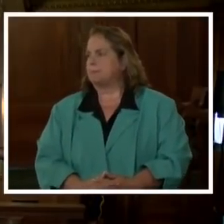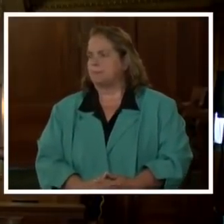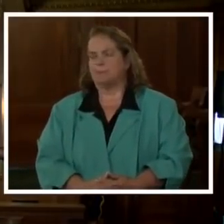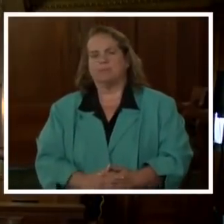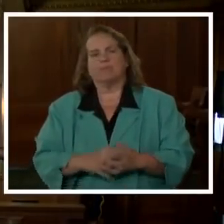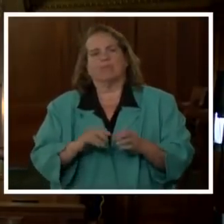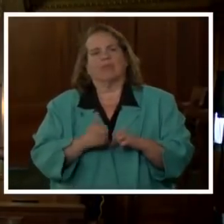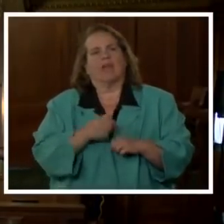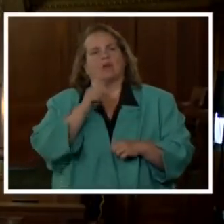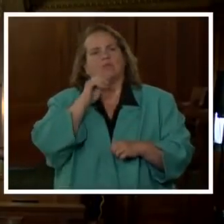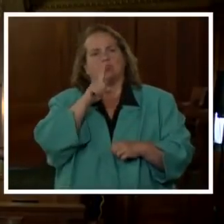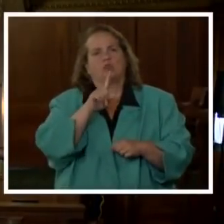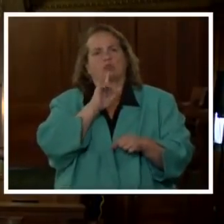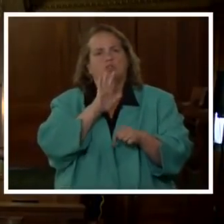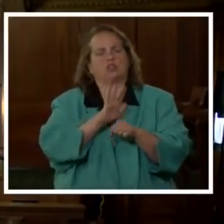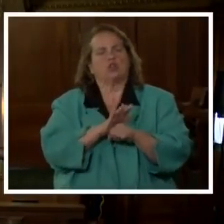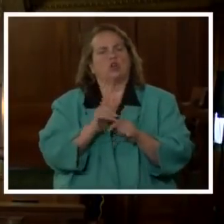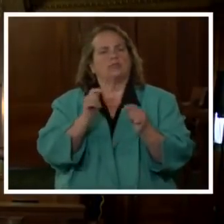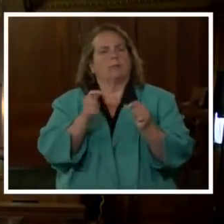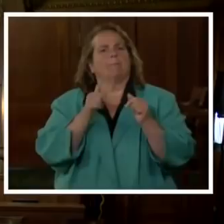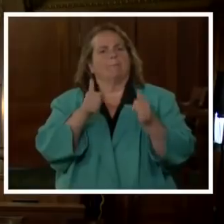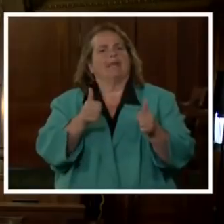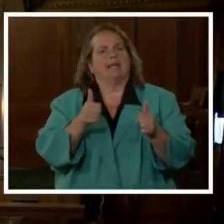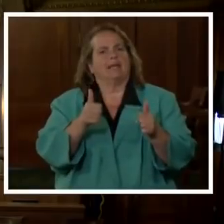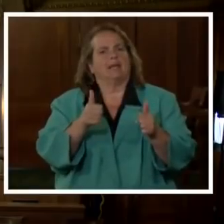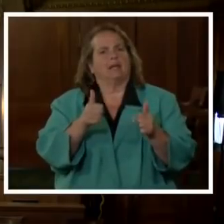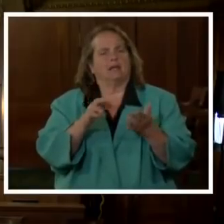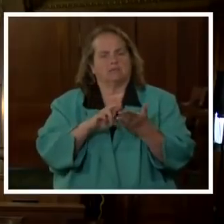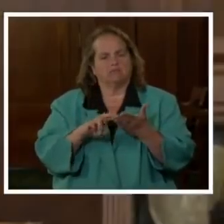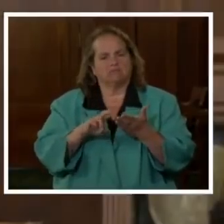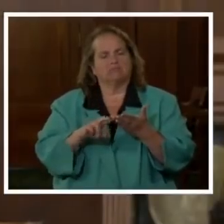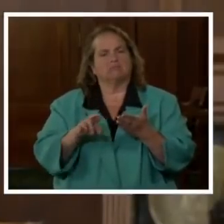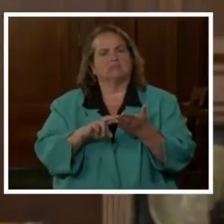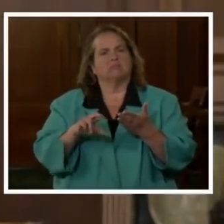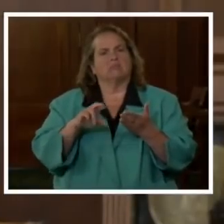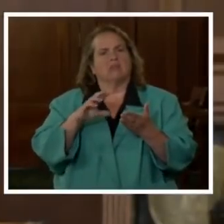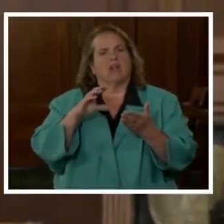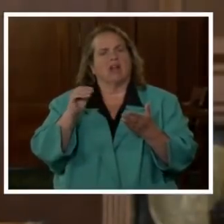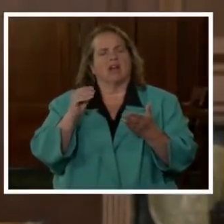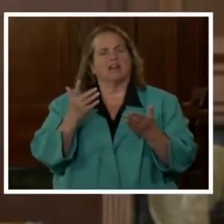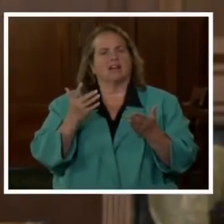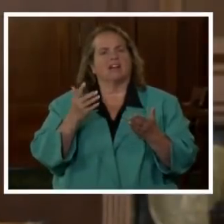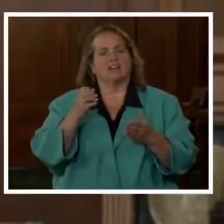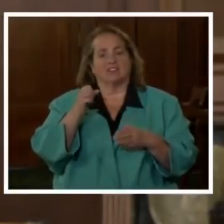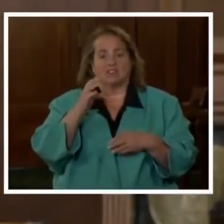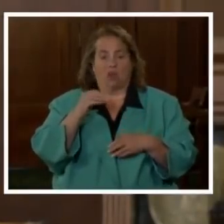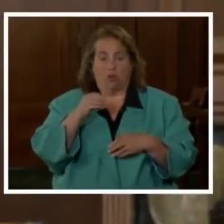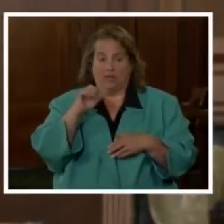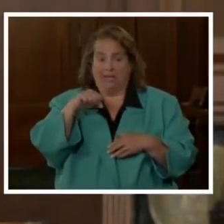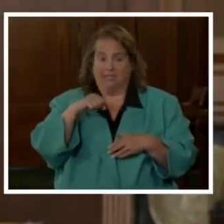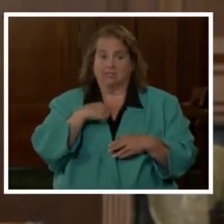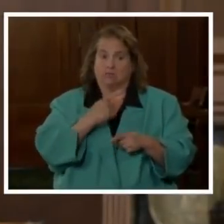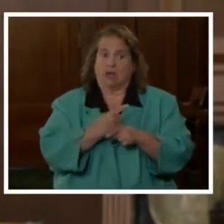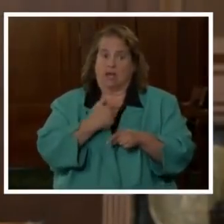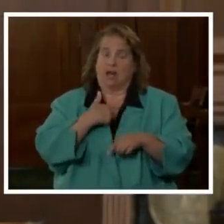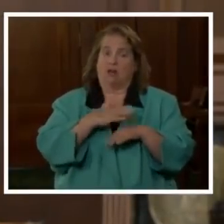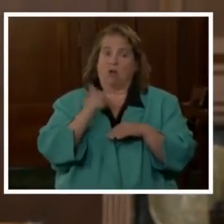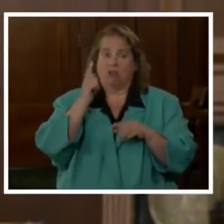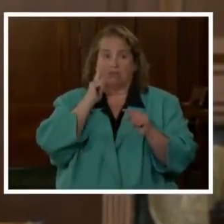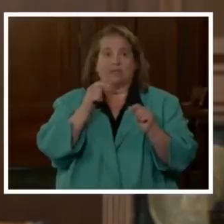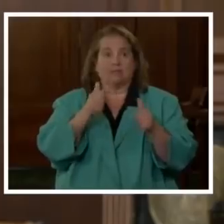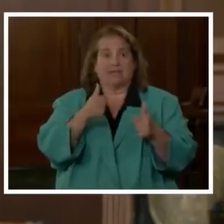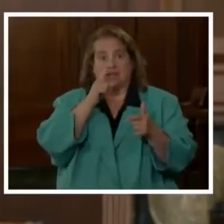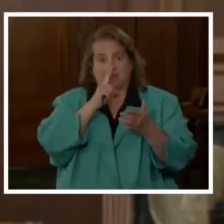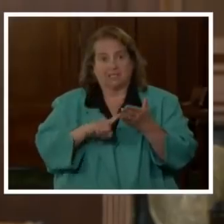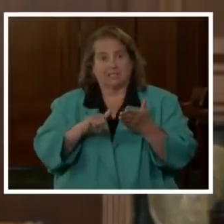move forward the way you want to move forward? How involved will you be with that? Well, the question is, I've called for a speedy investigation. How do we ensure that?